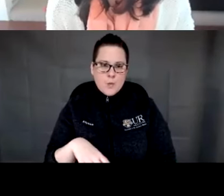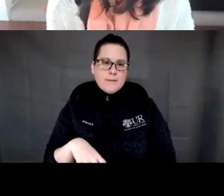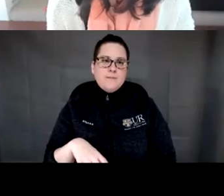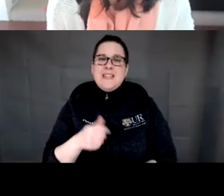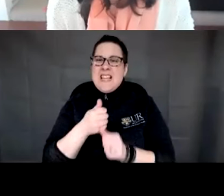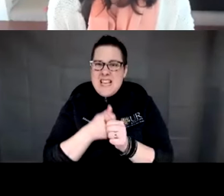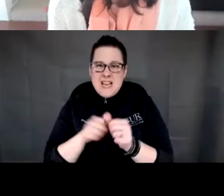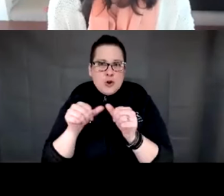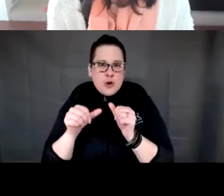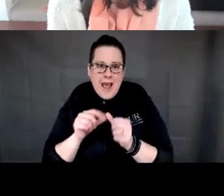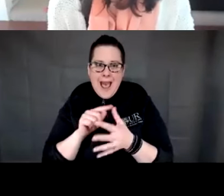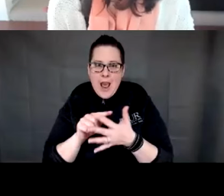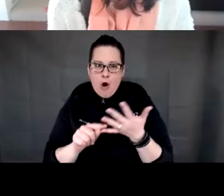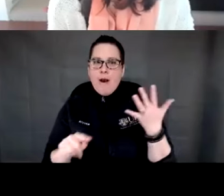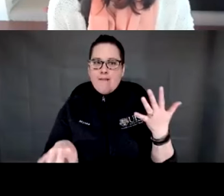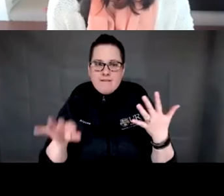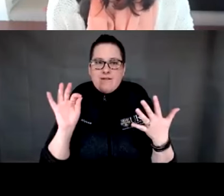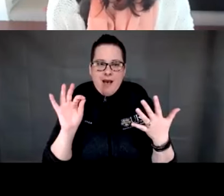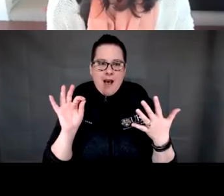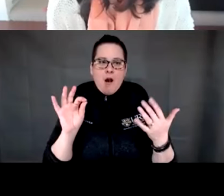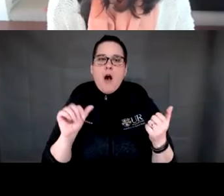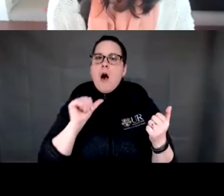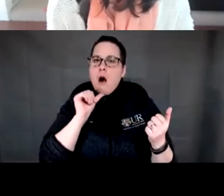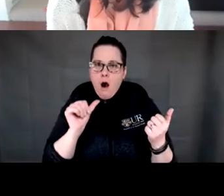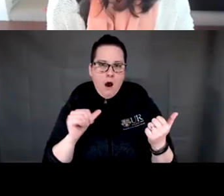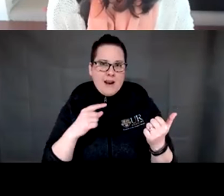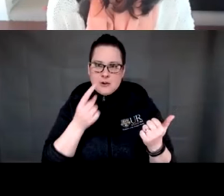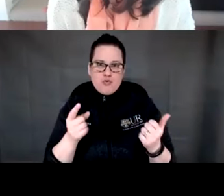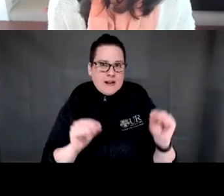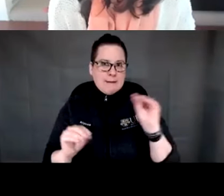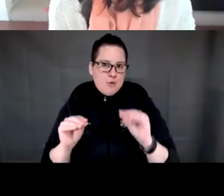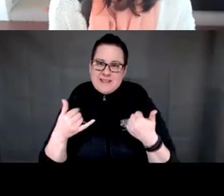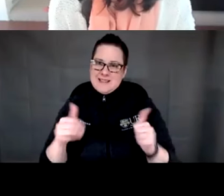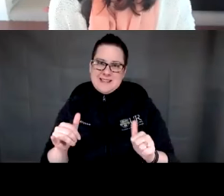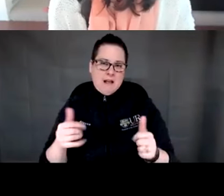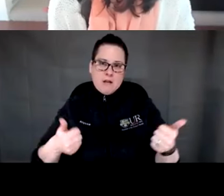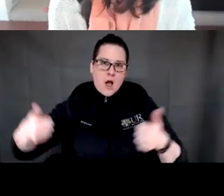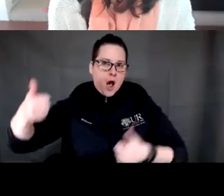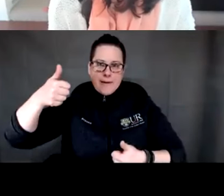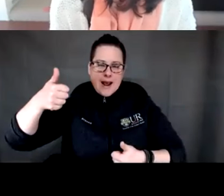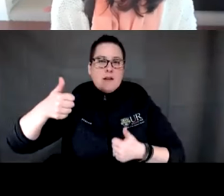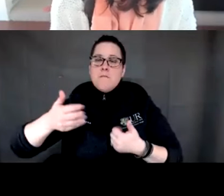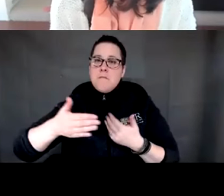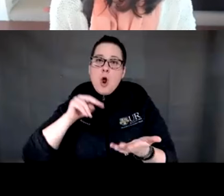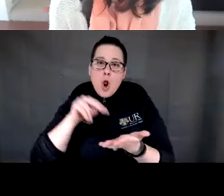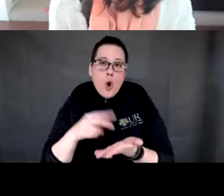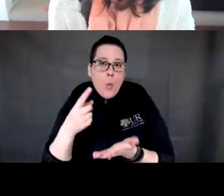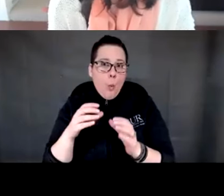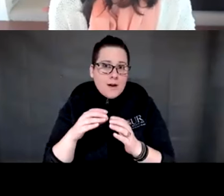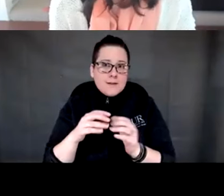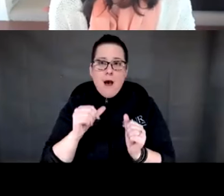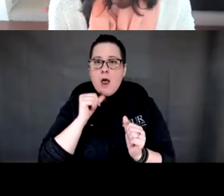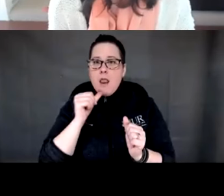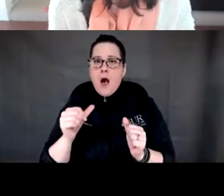every area, we found that the uninstructed movements dominated. So even when we looked at single cells, rather than this mysterious